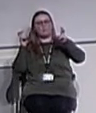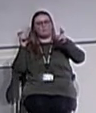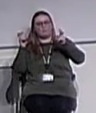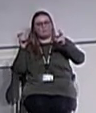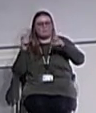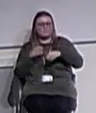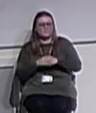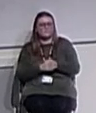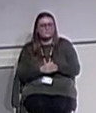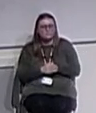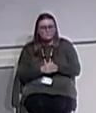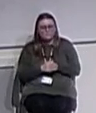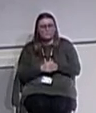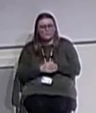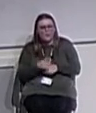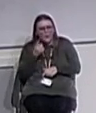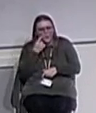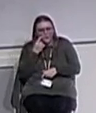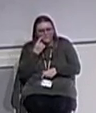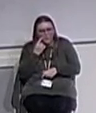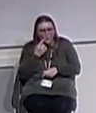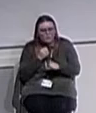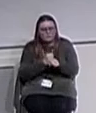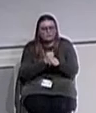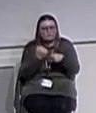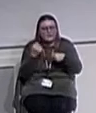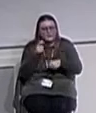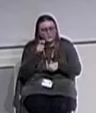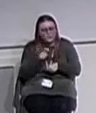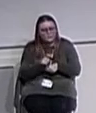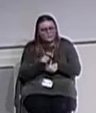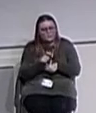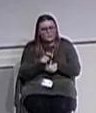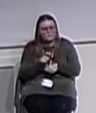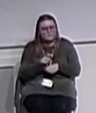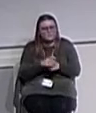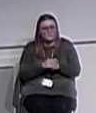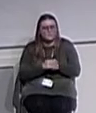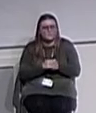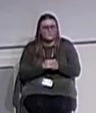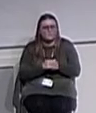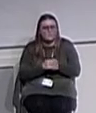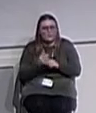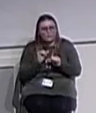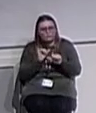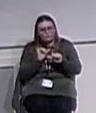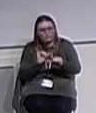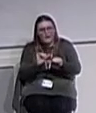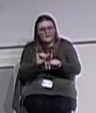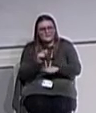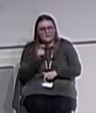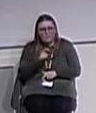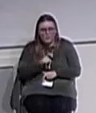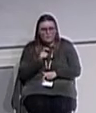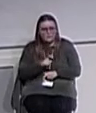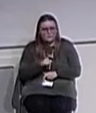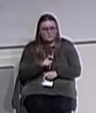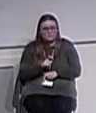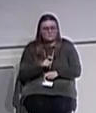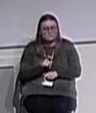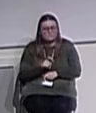zoology. You know, what they're looking for is a graduate. And the graduates that these companies are generally looking for are bioscientists